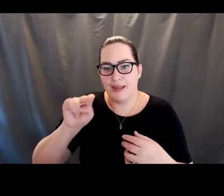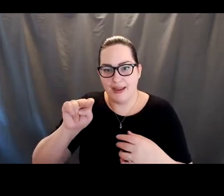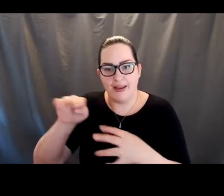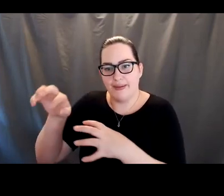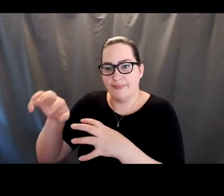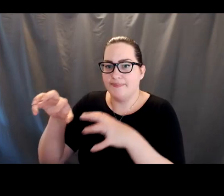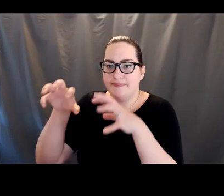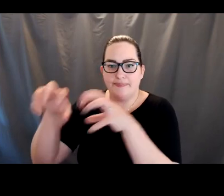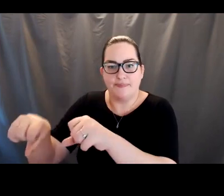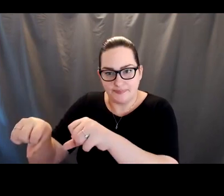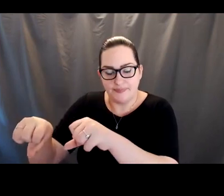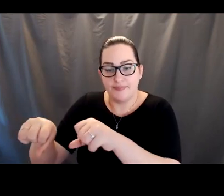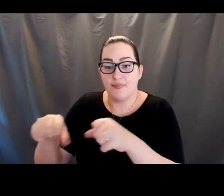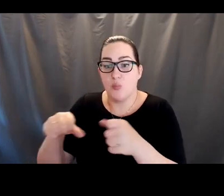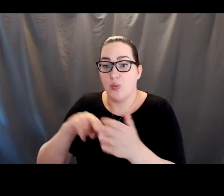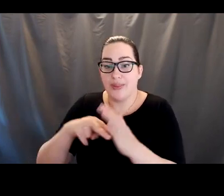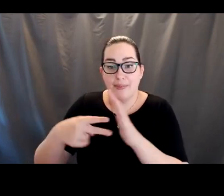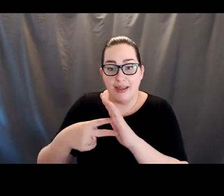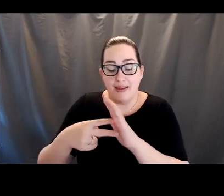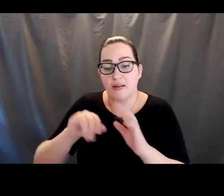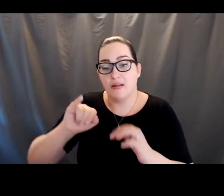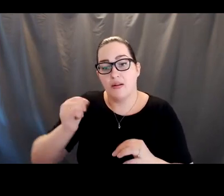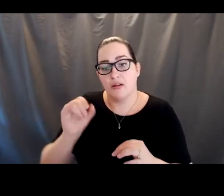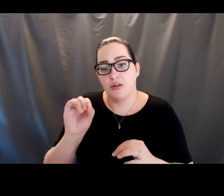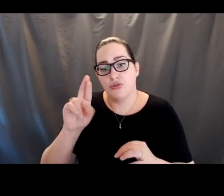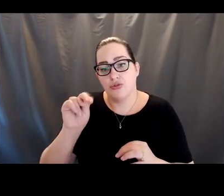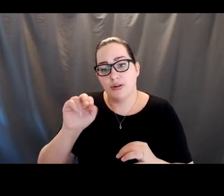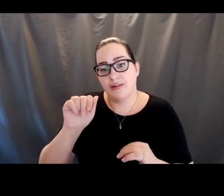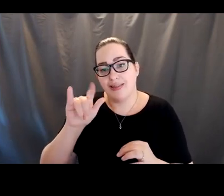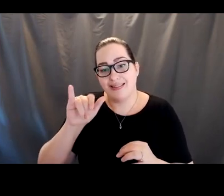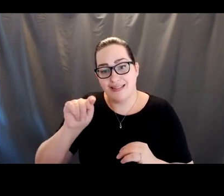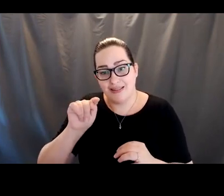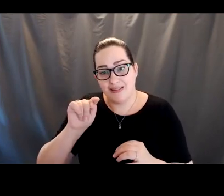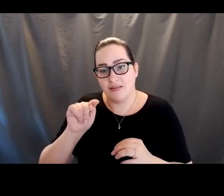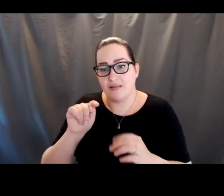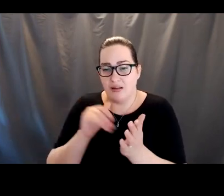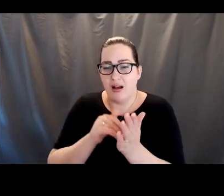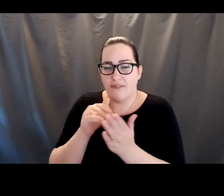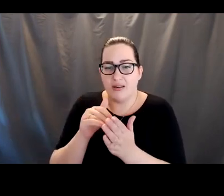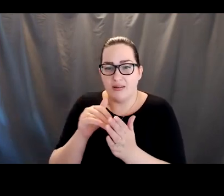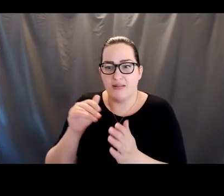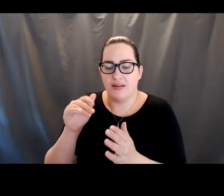all of the journalists who are often the prime targets of